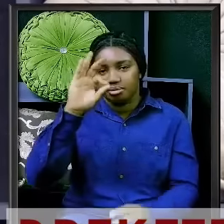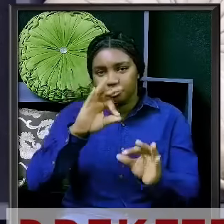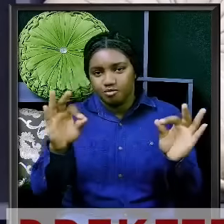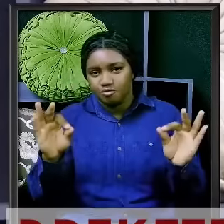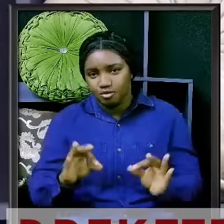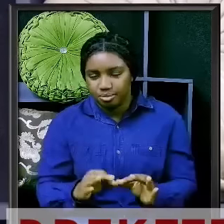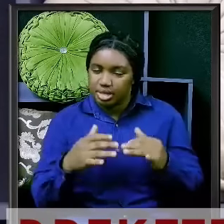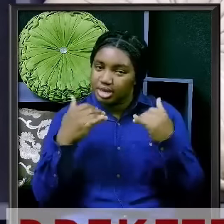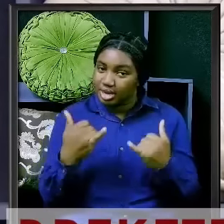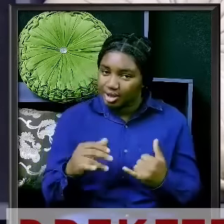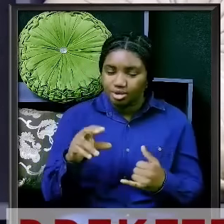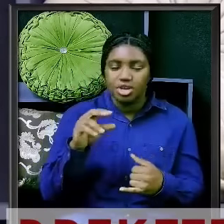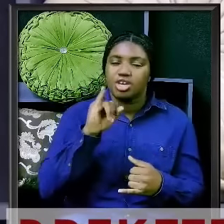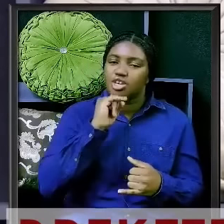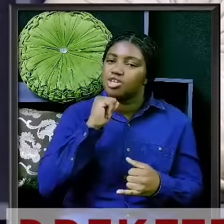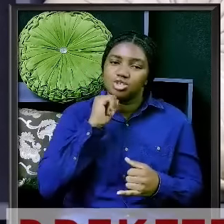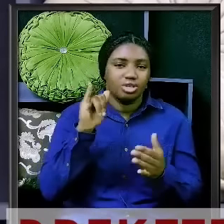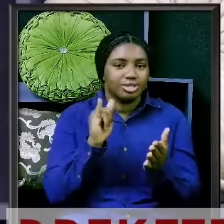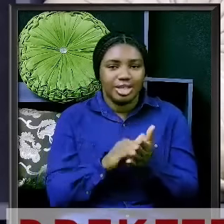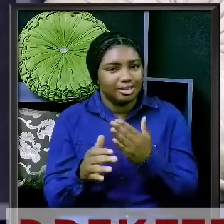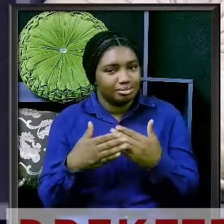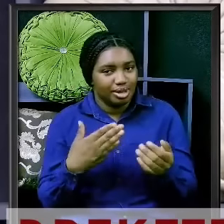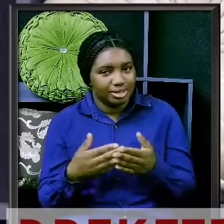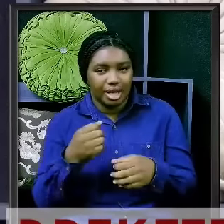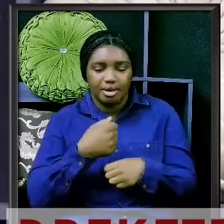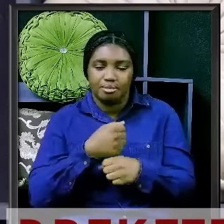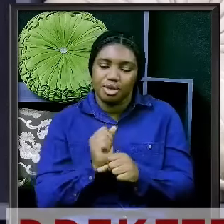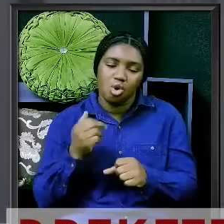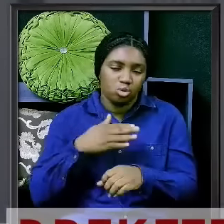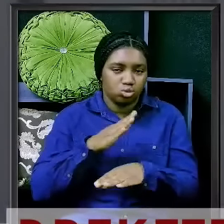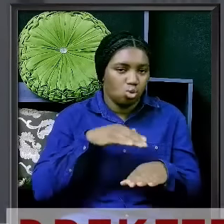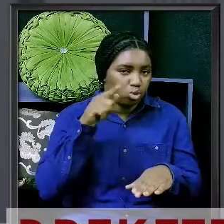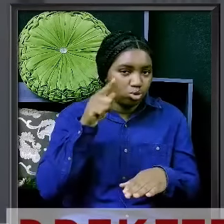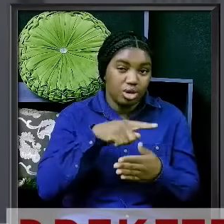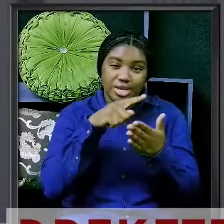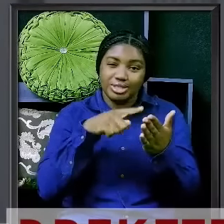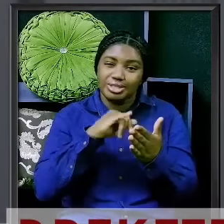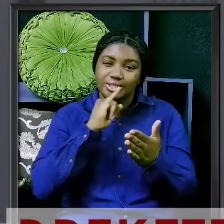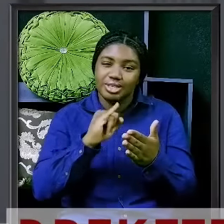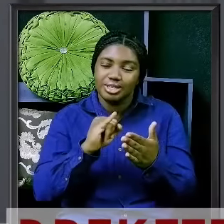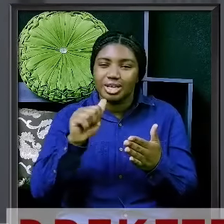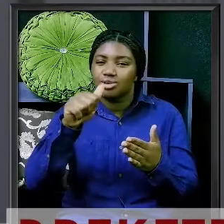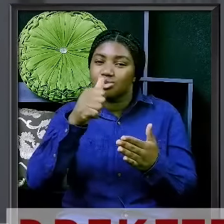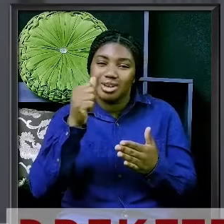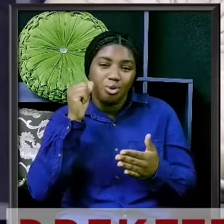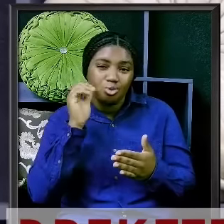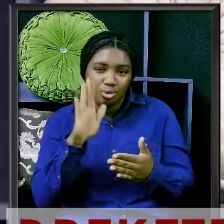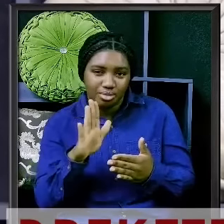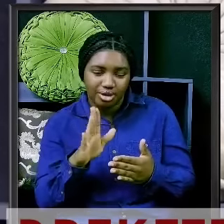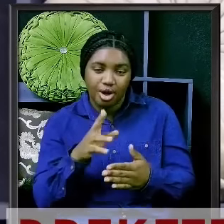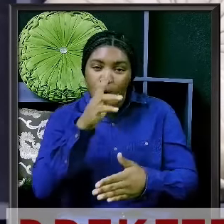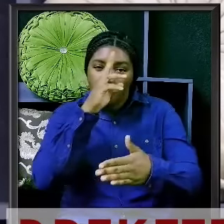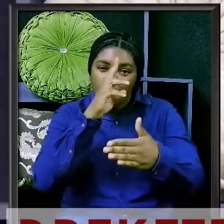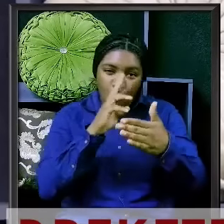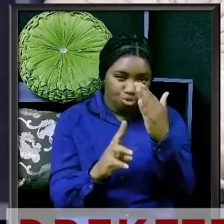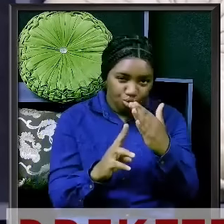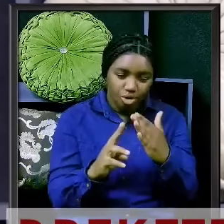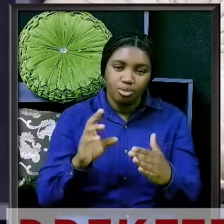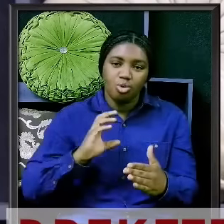Now, no be that matter, make me call you. This one concern your colleague. Okay. Honorable